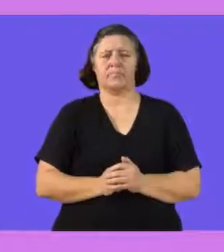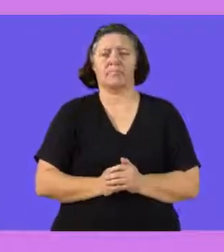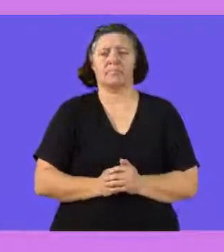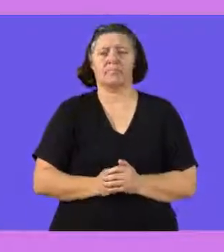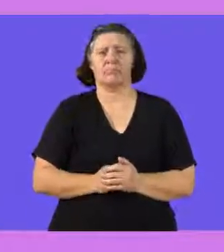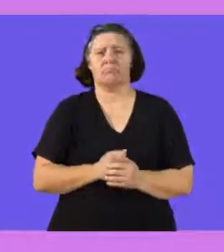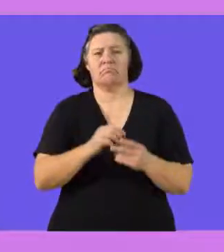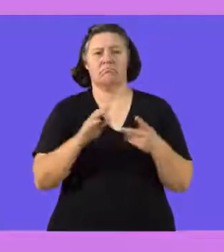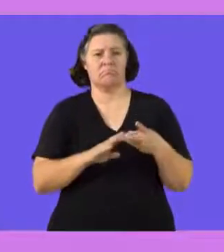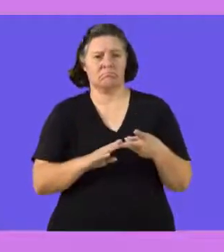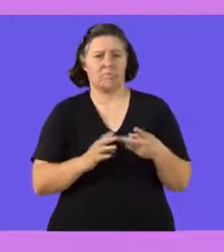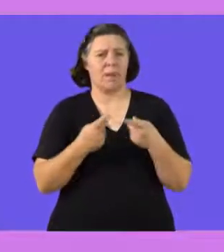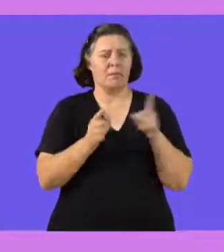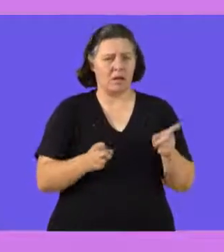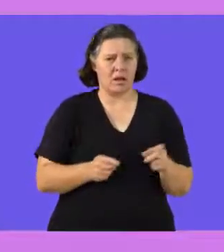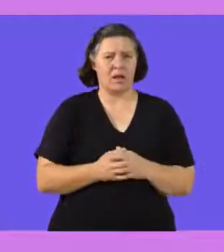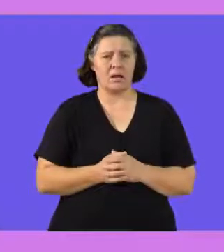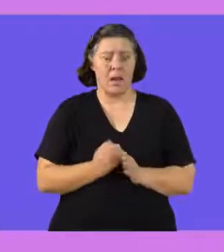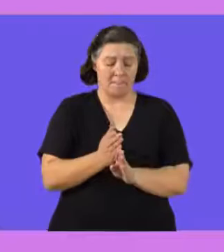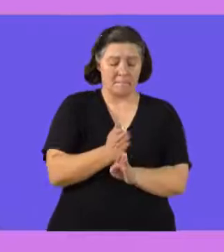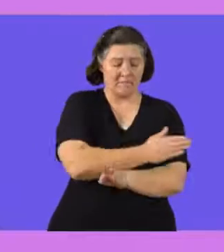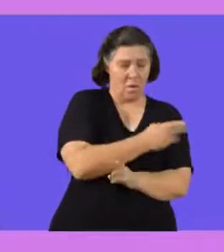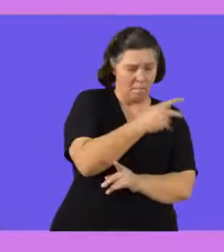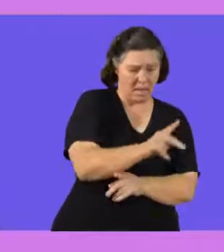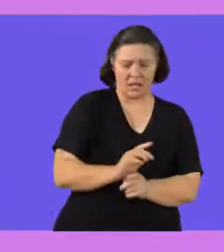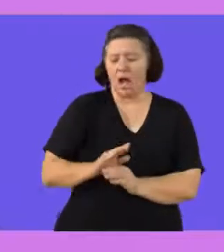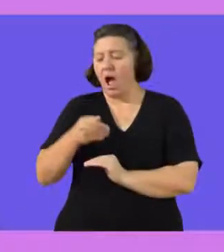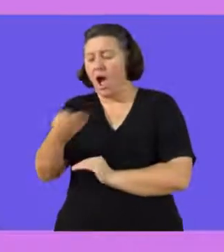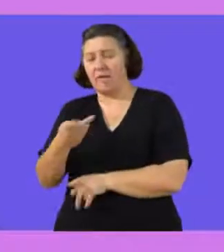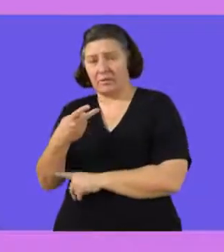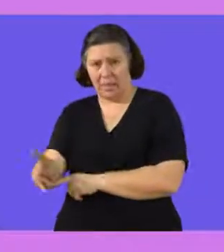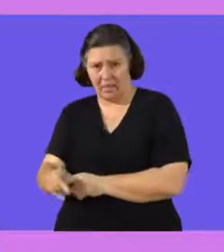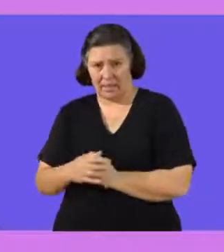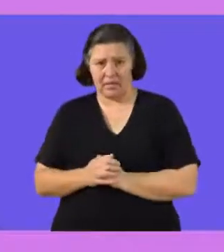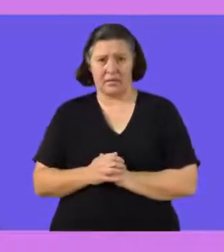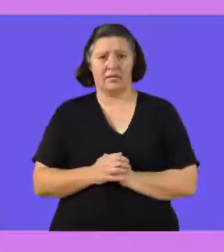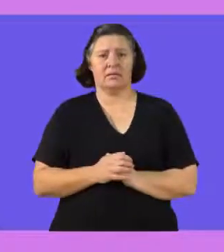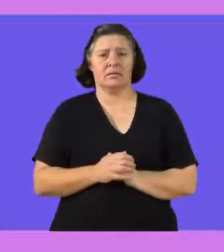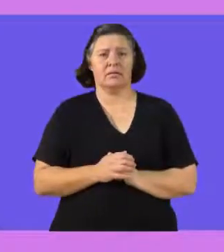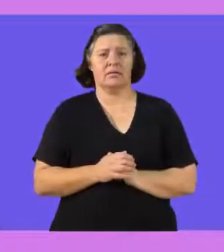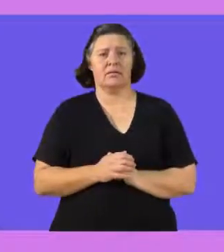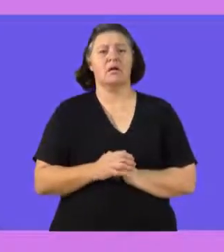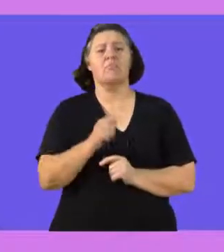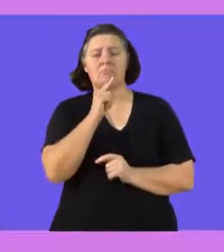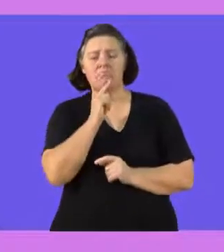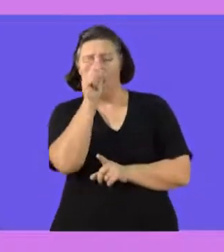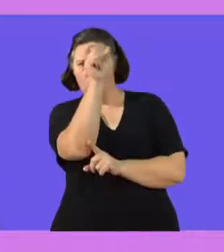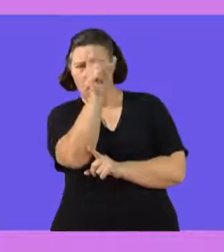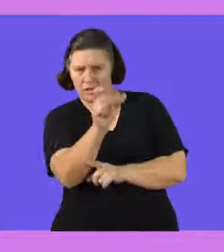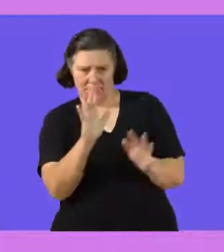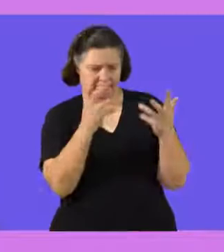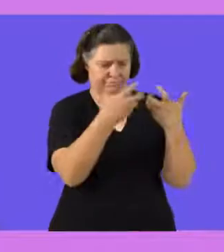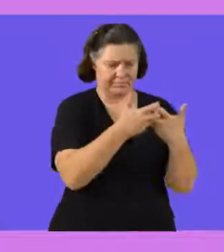cost calculations, right? The difference between prepaid and postpaid. You must know terminology